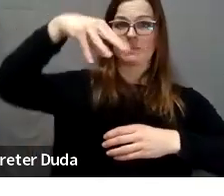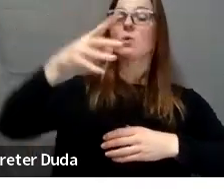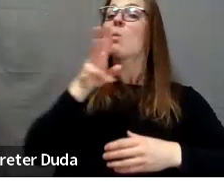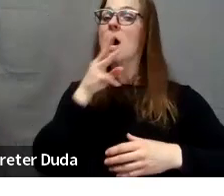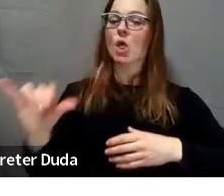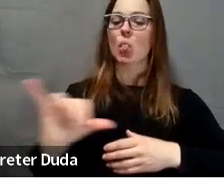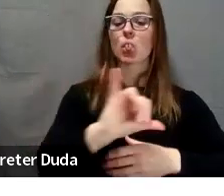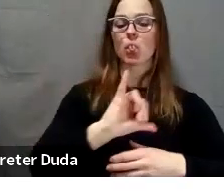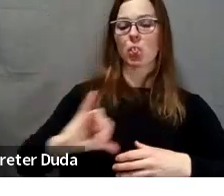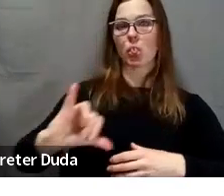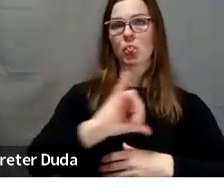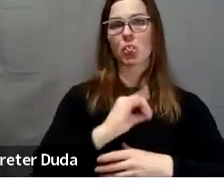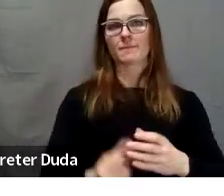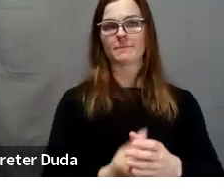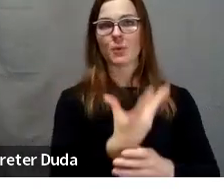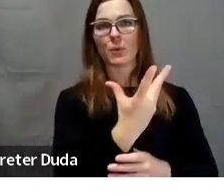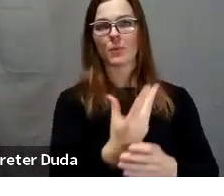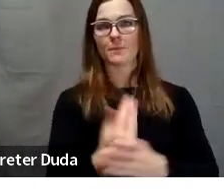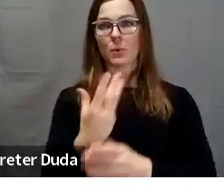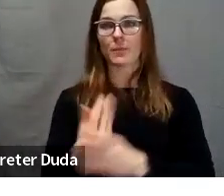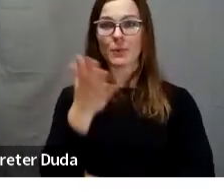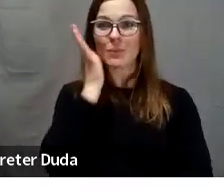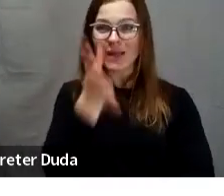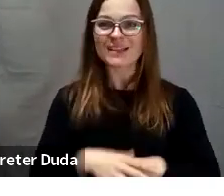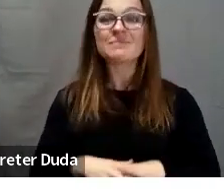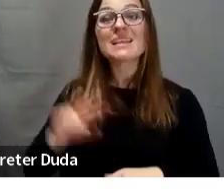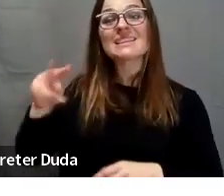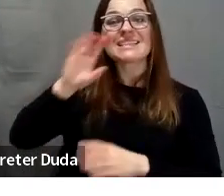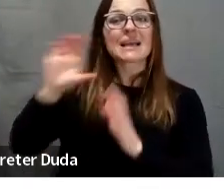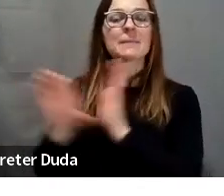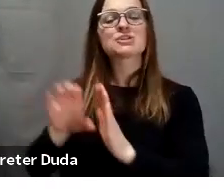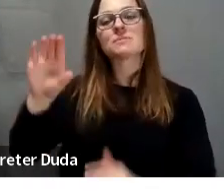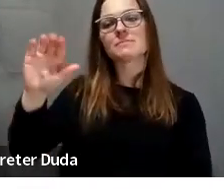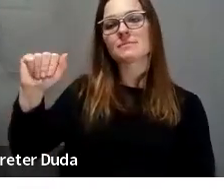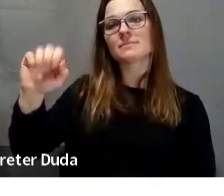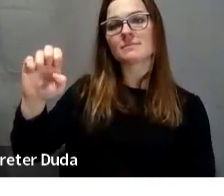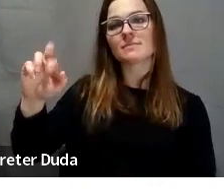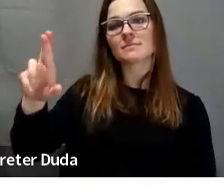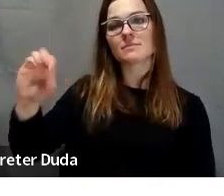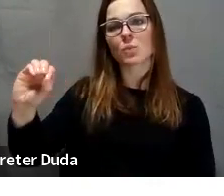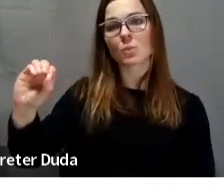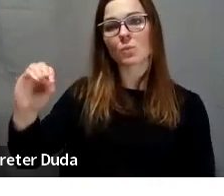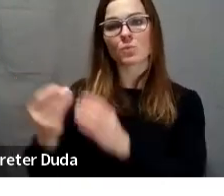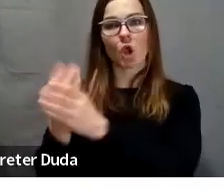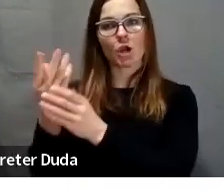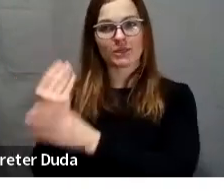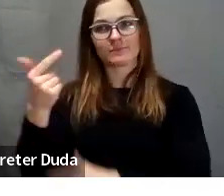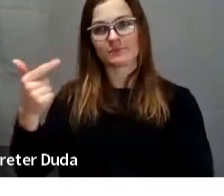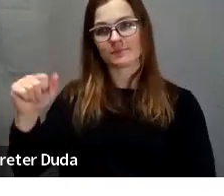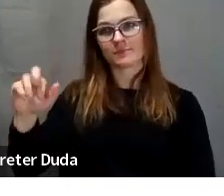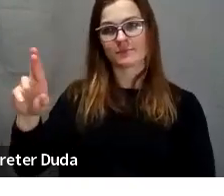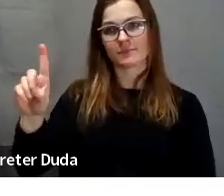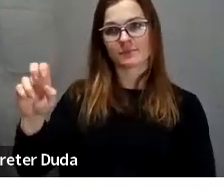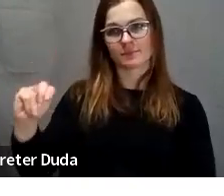that way. The second picture on the slide is of a product called the Aero Garden, which is a bit fancier. In